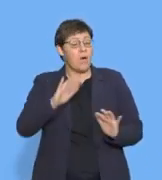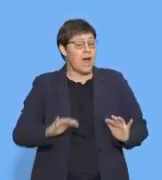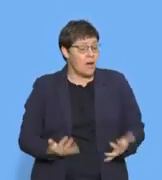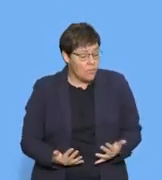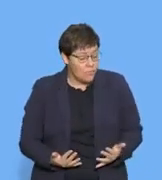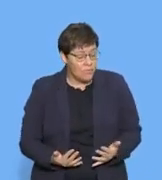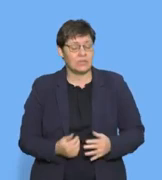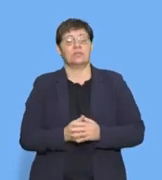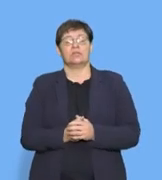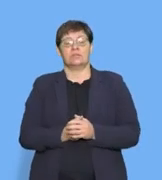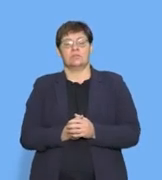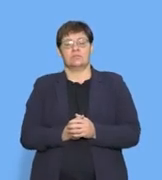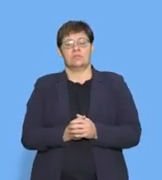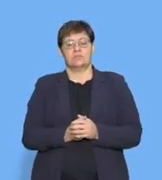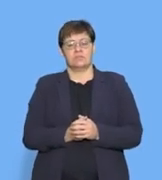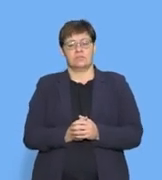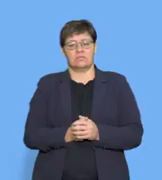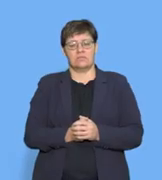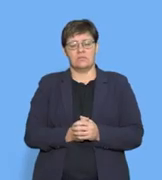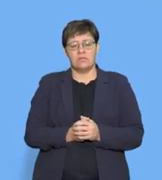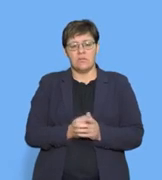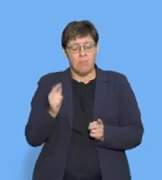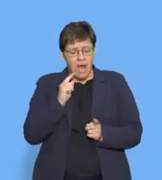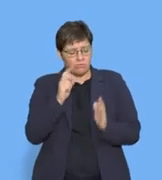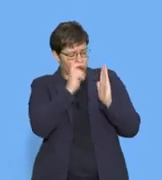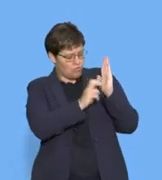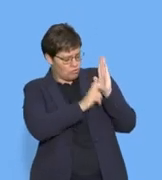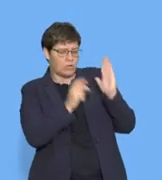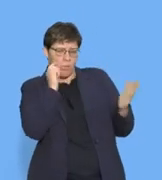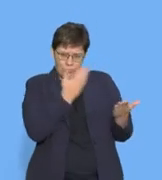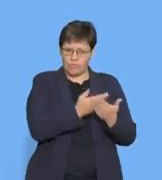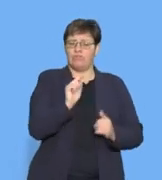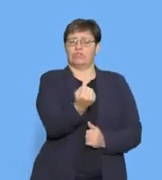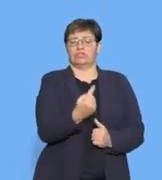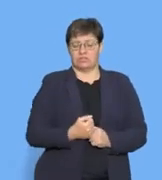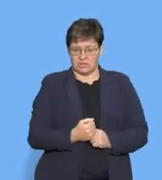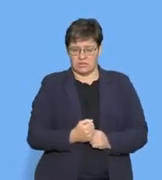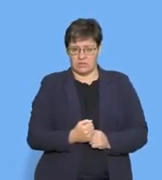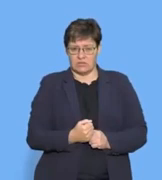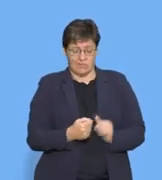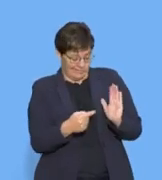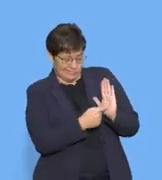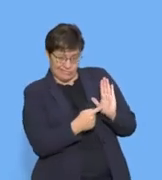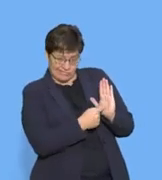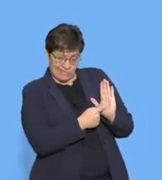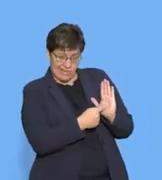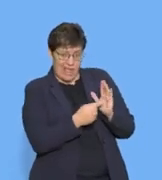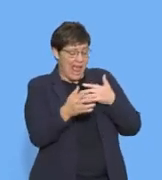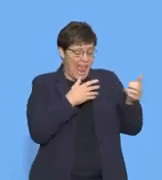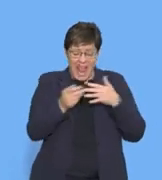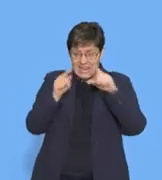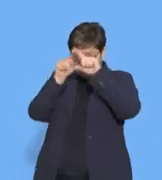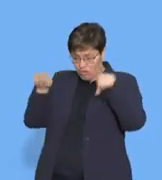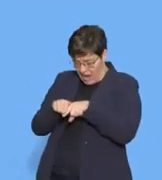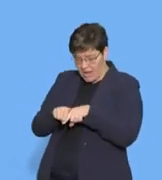So, how we know that these rules work is we first learn to prove the rules. Because we have a proof that the